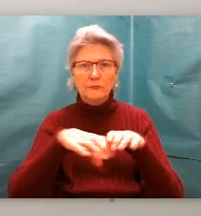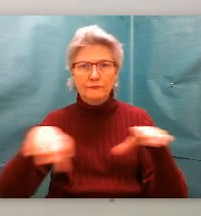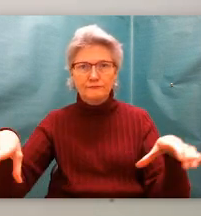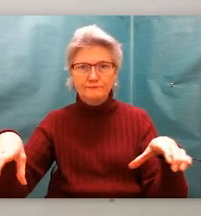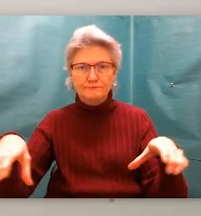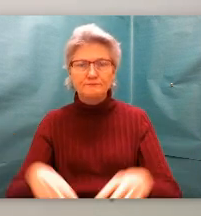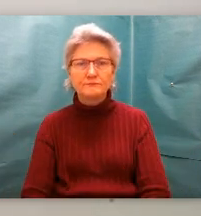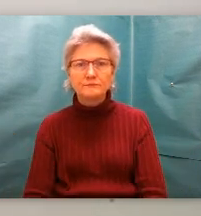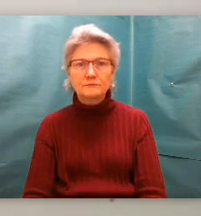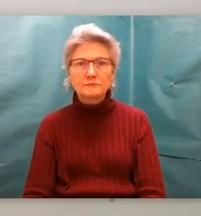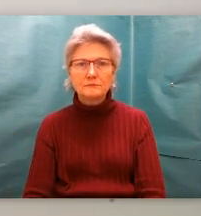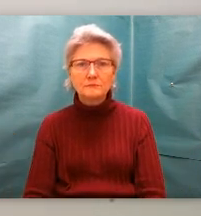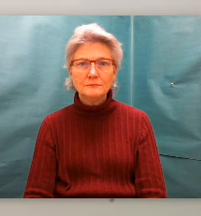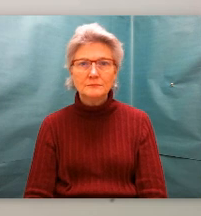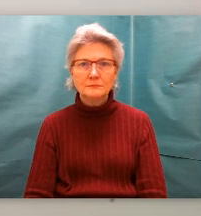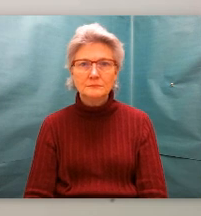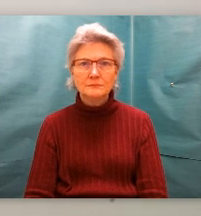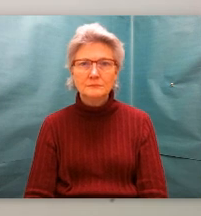bread.